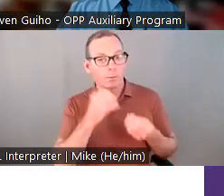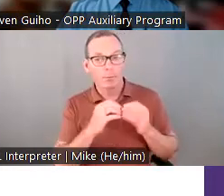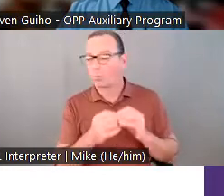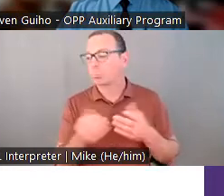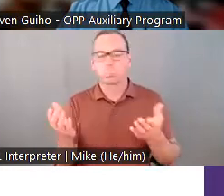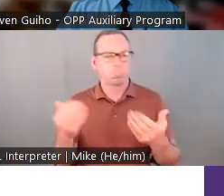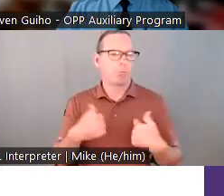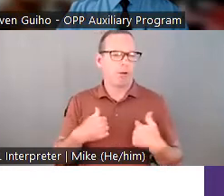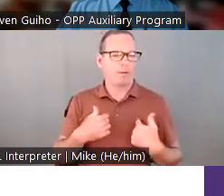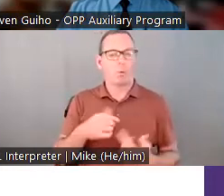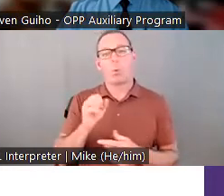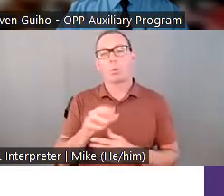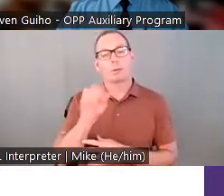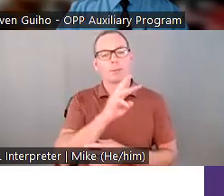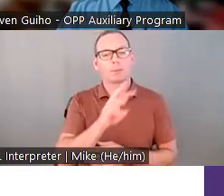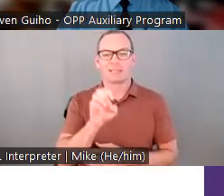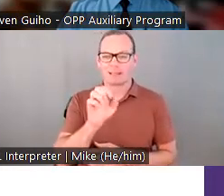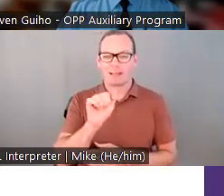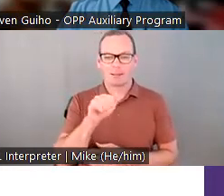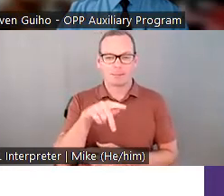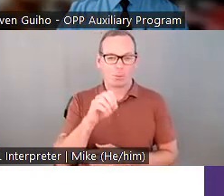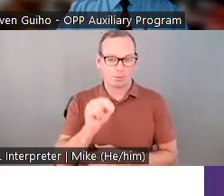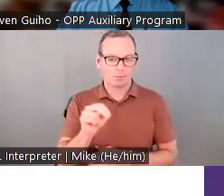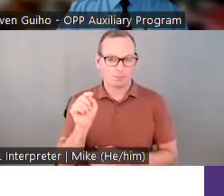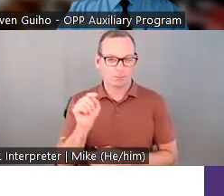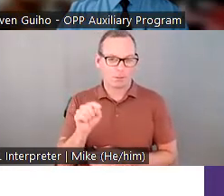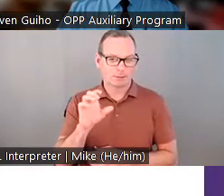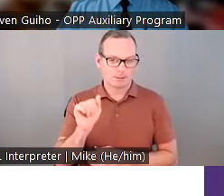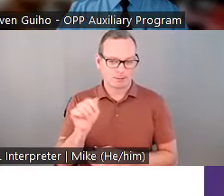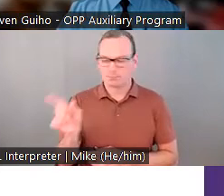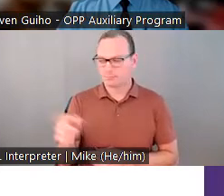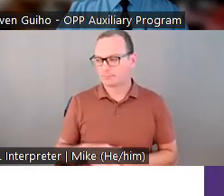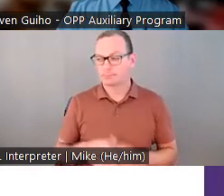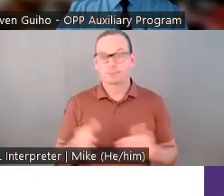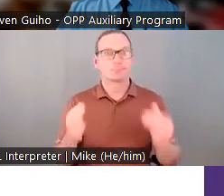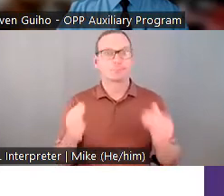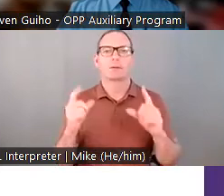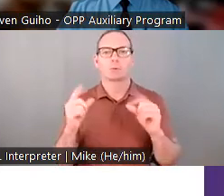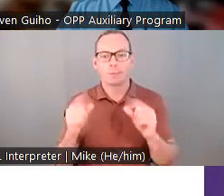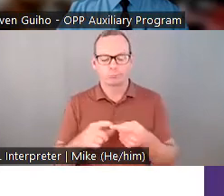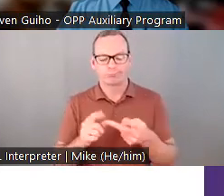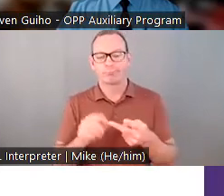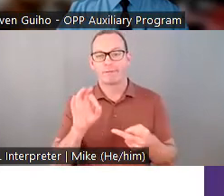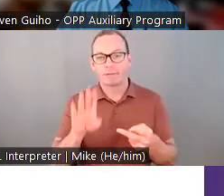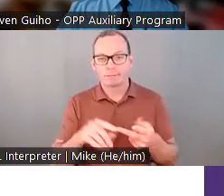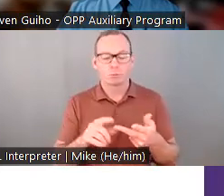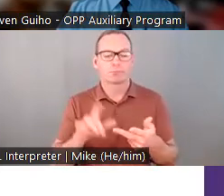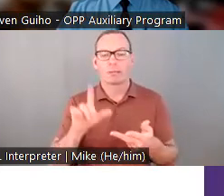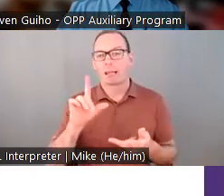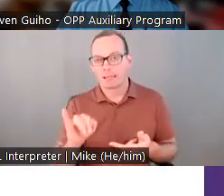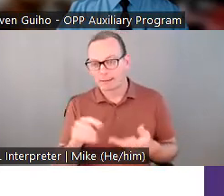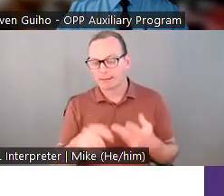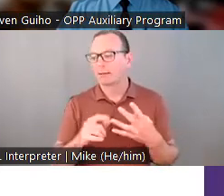go on our website and get further information. We also have social media on Twitter, Facebook, LinkedIn.